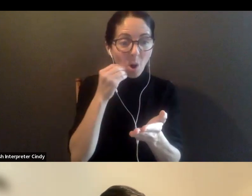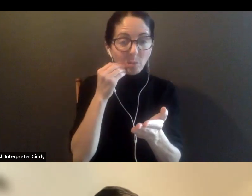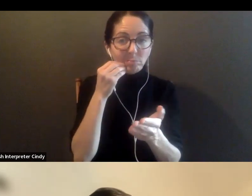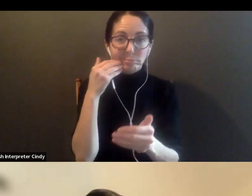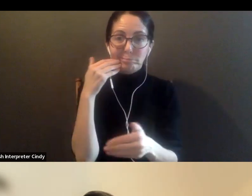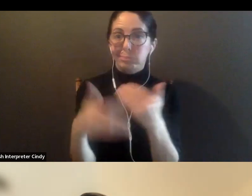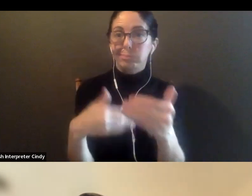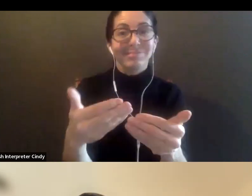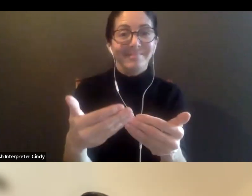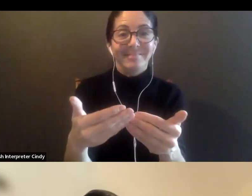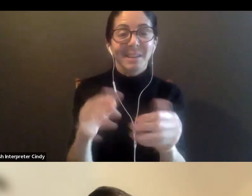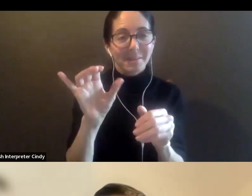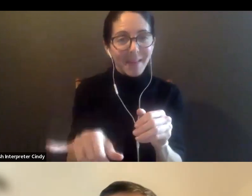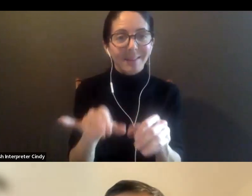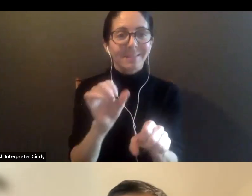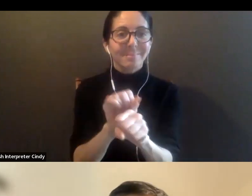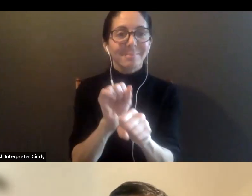your experience working from home.